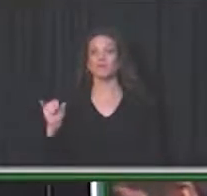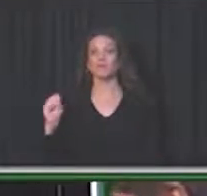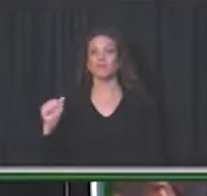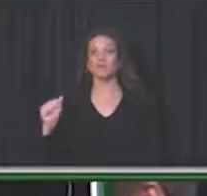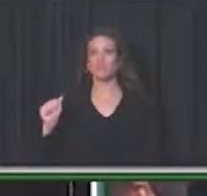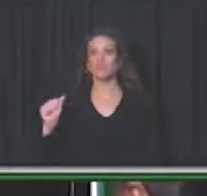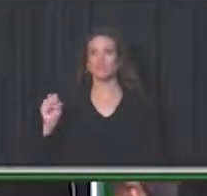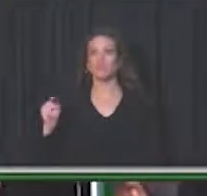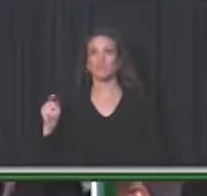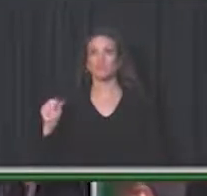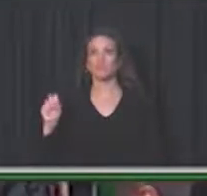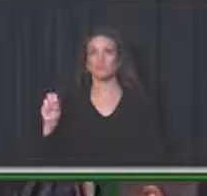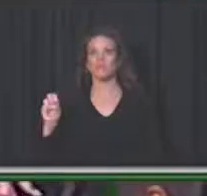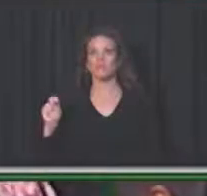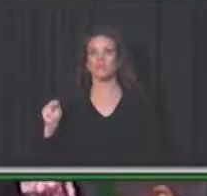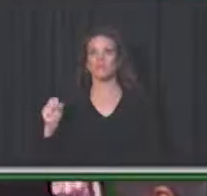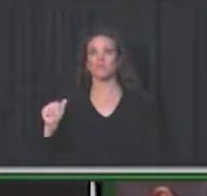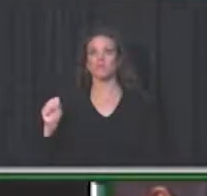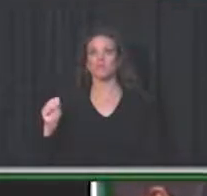Casey Wheeler.